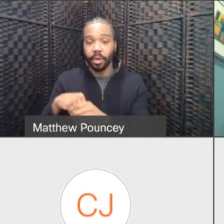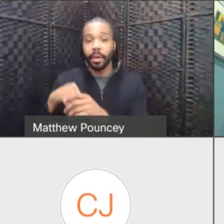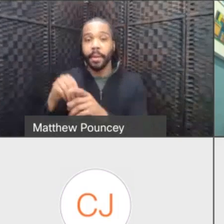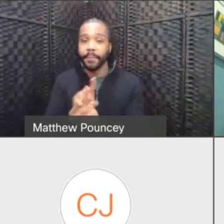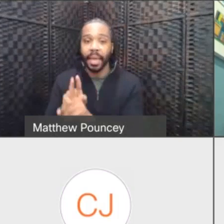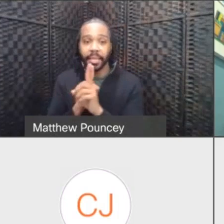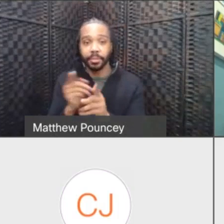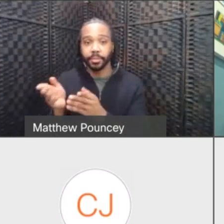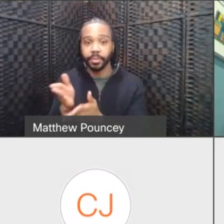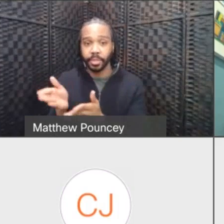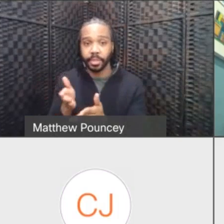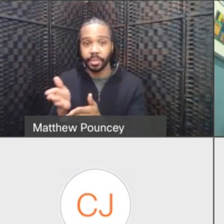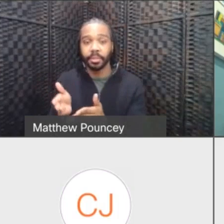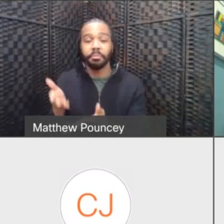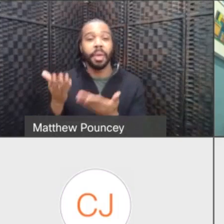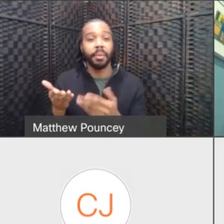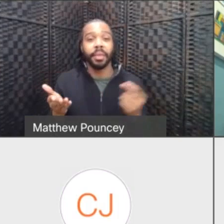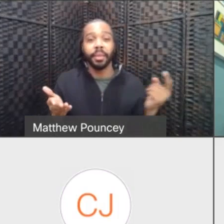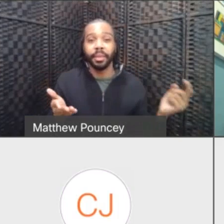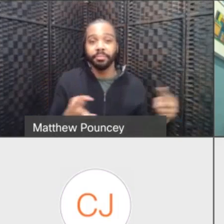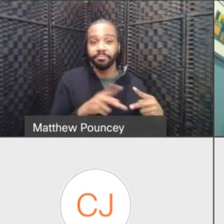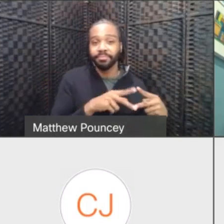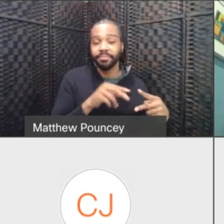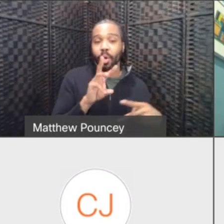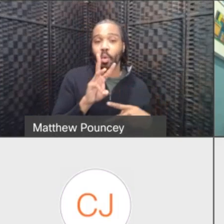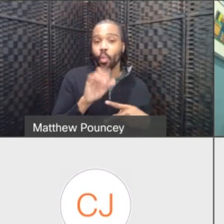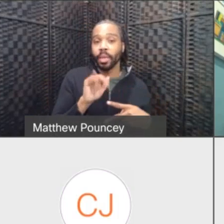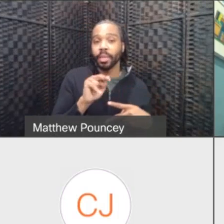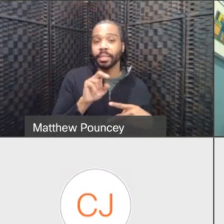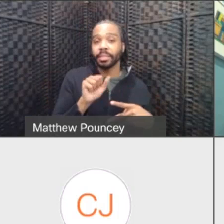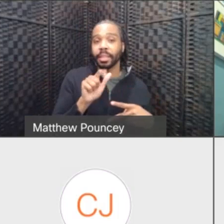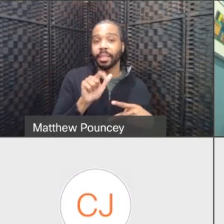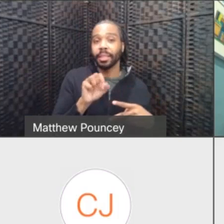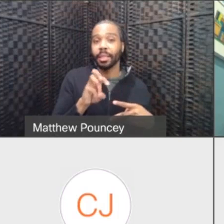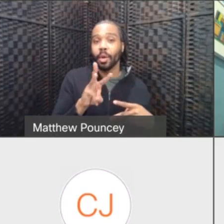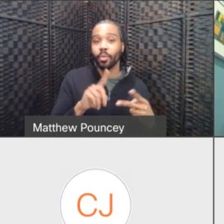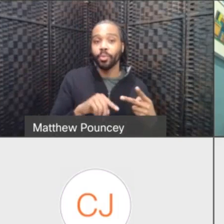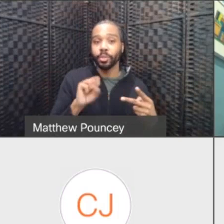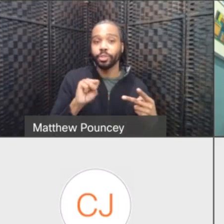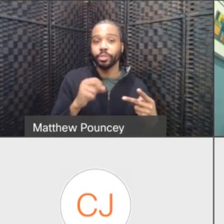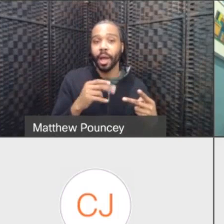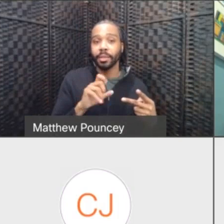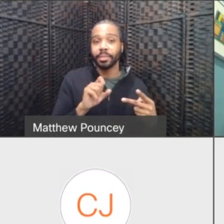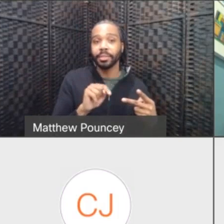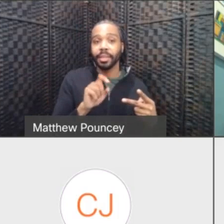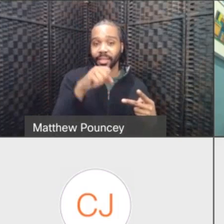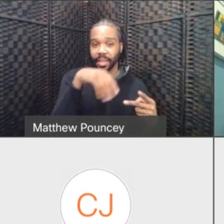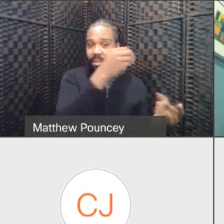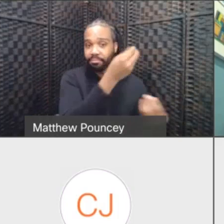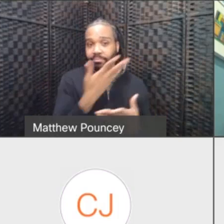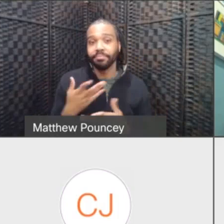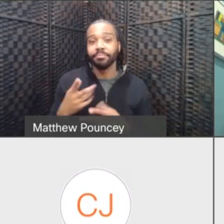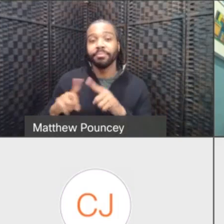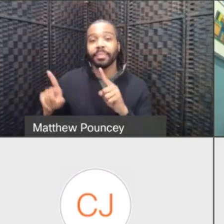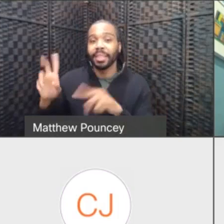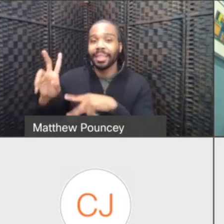maybe Winslow or Shasta could supplement this answer, but from my understanding, the kinds of activities that